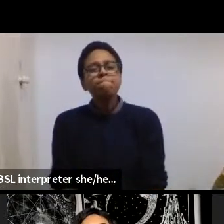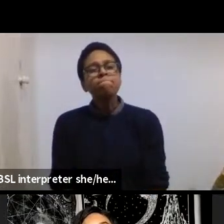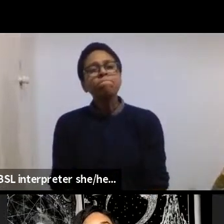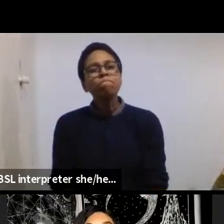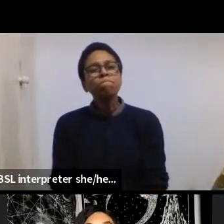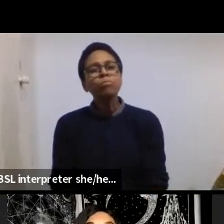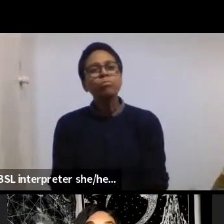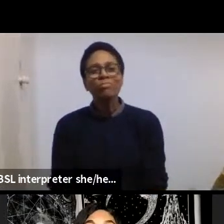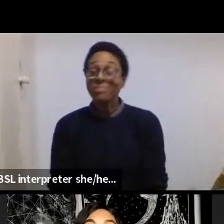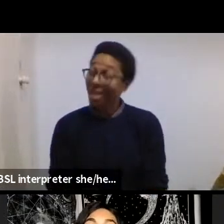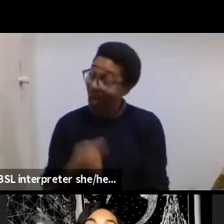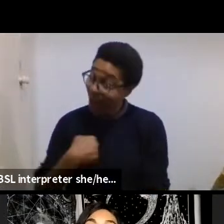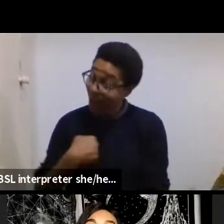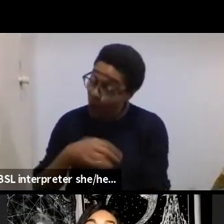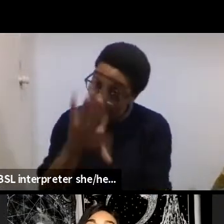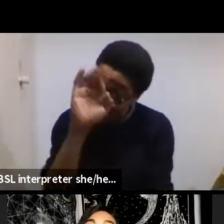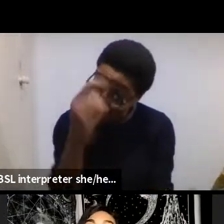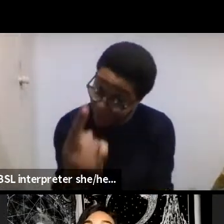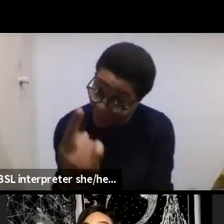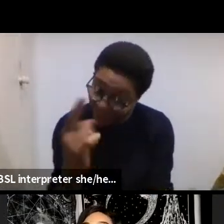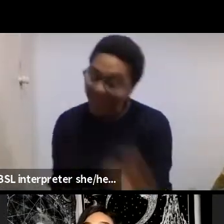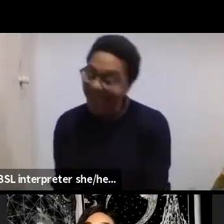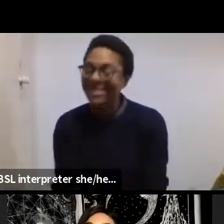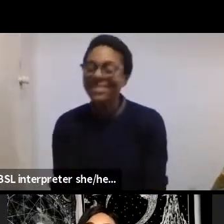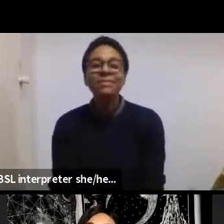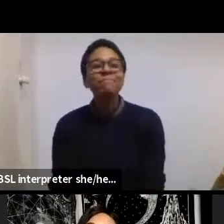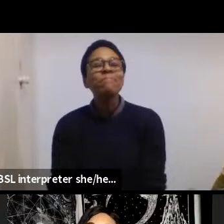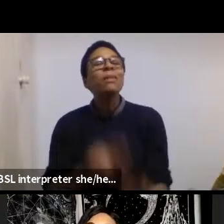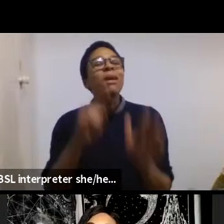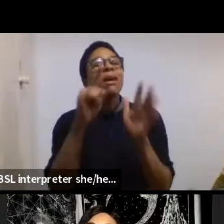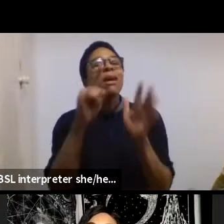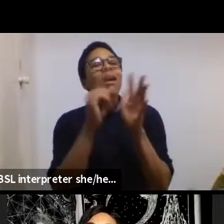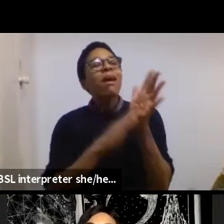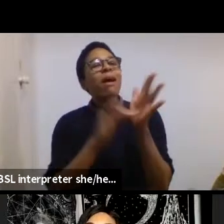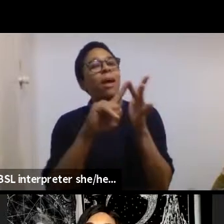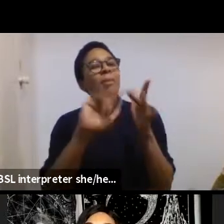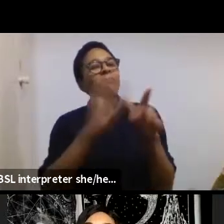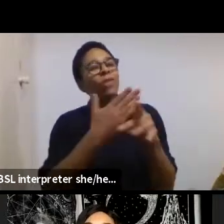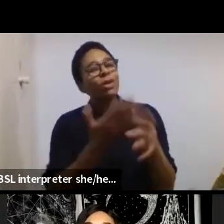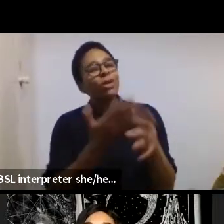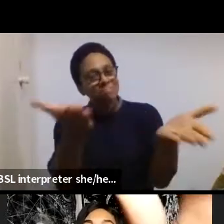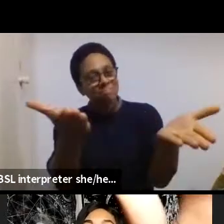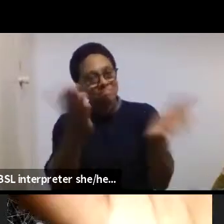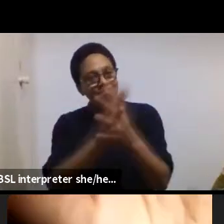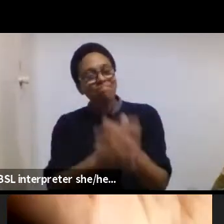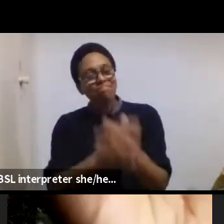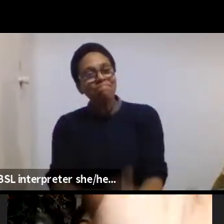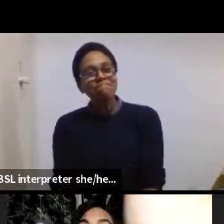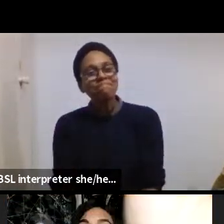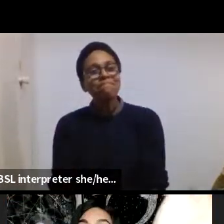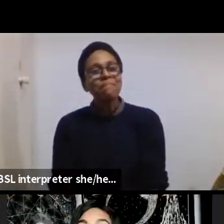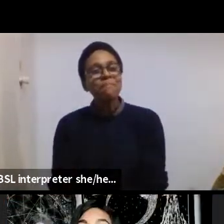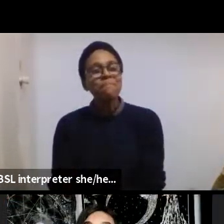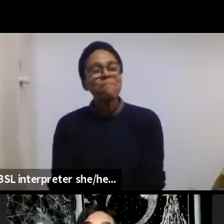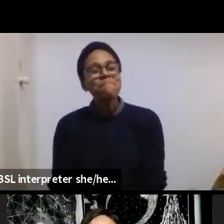I will pick someone at random. Emmy, do you want to start? Because